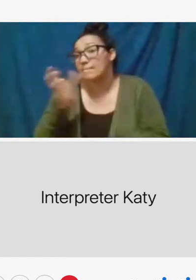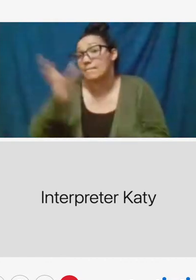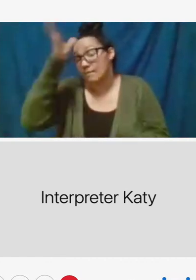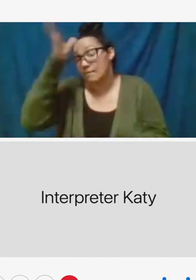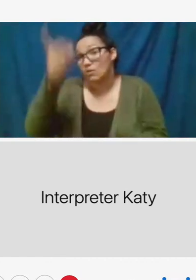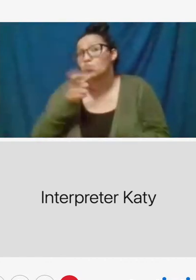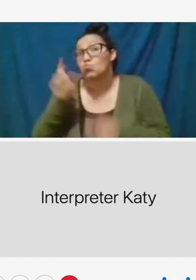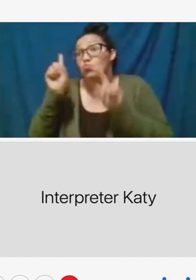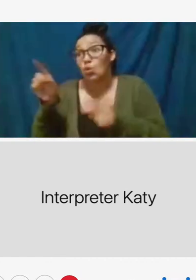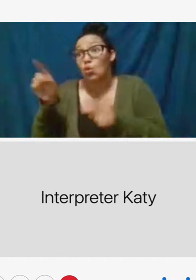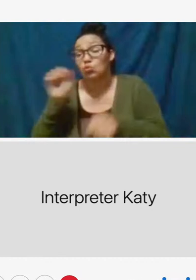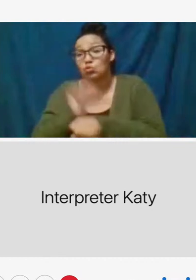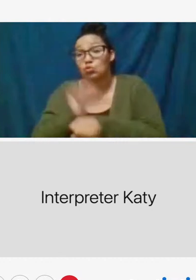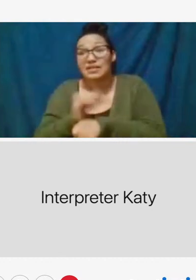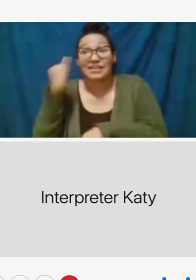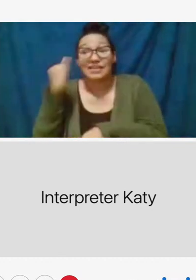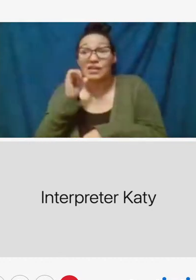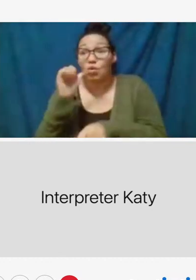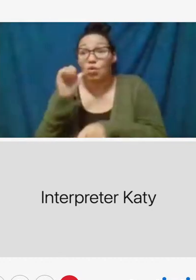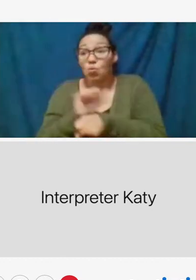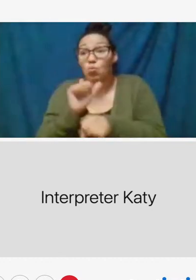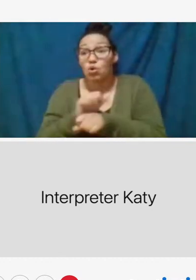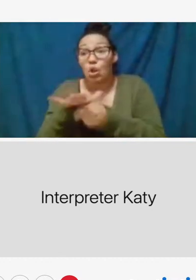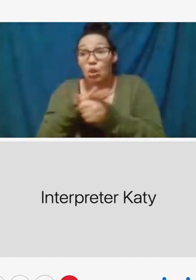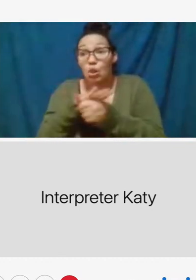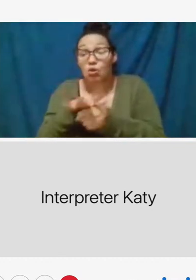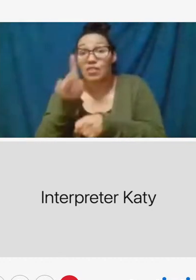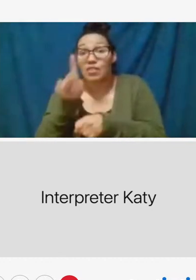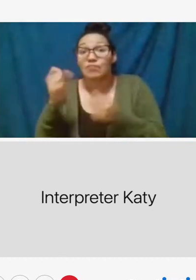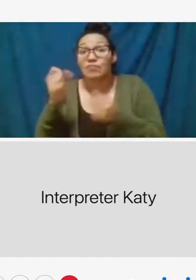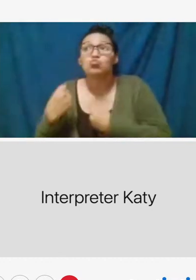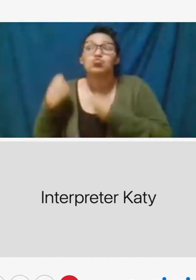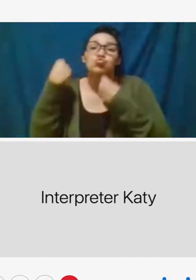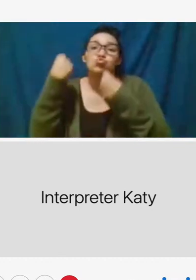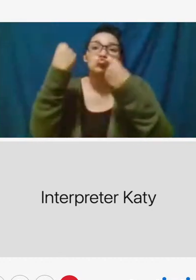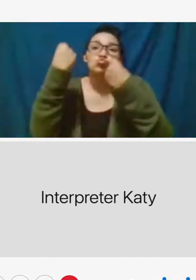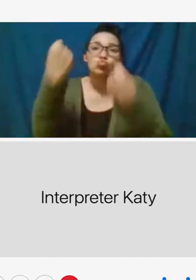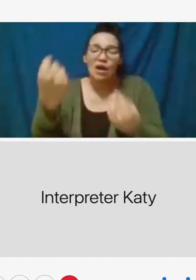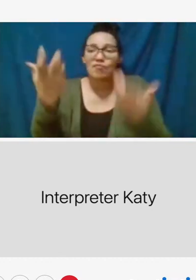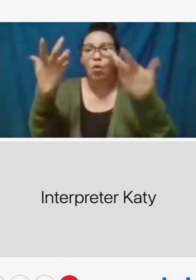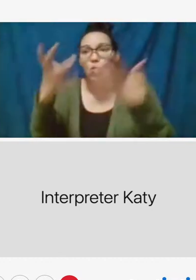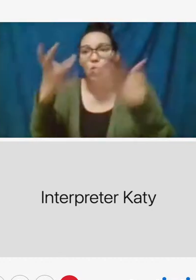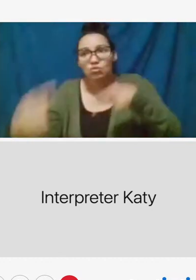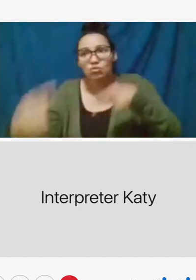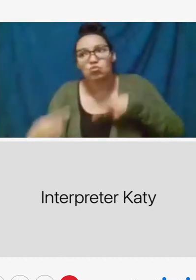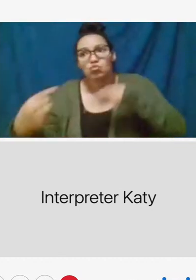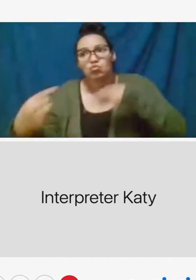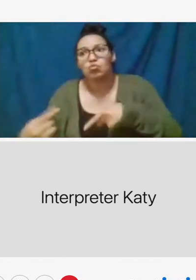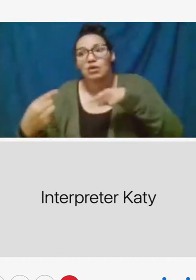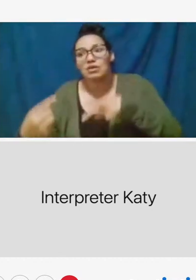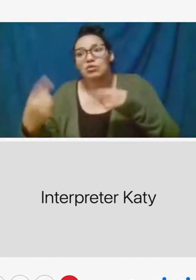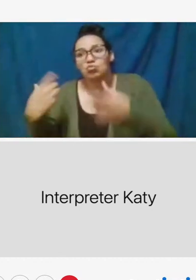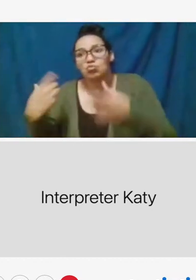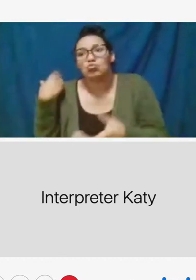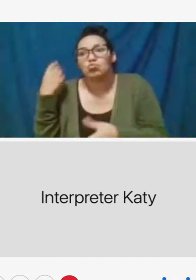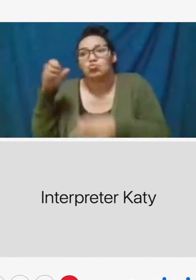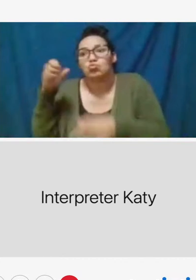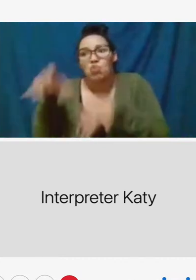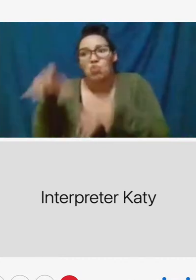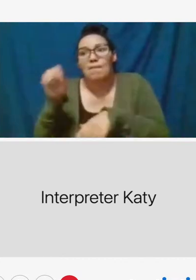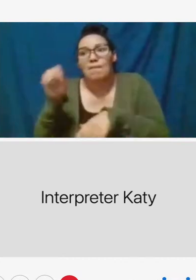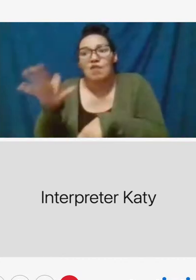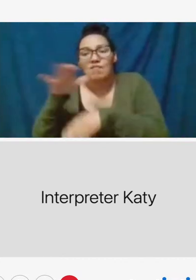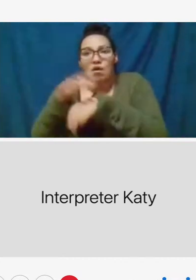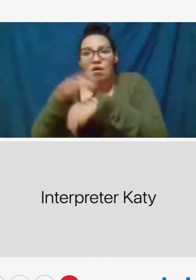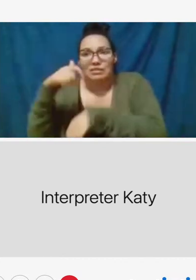work locally they have to drive to work and they're already struggling to get their kids to school or on time and now it's going to be